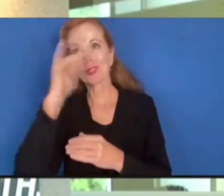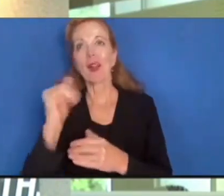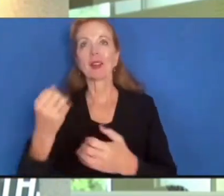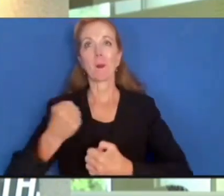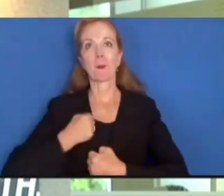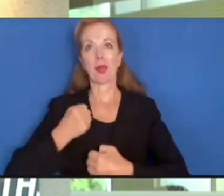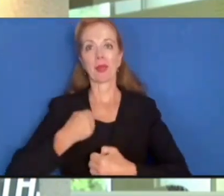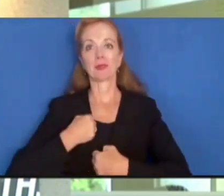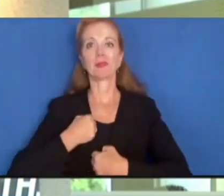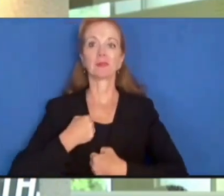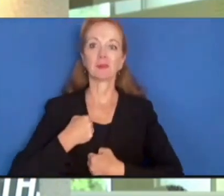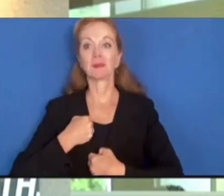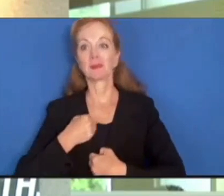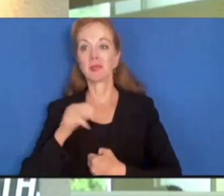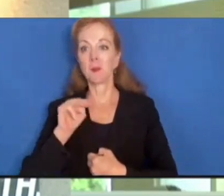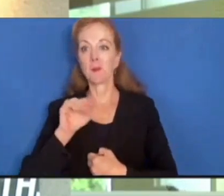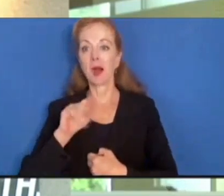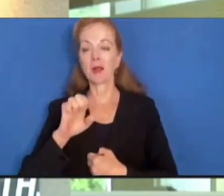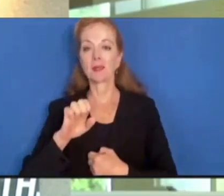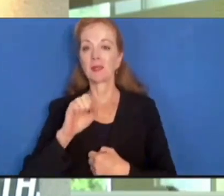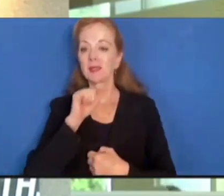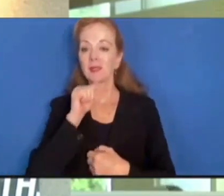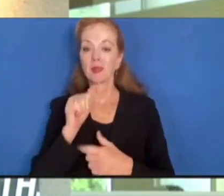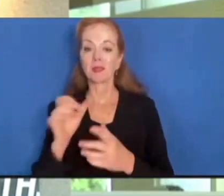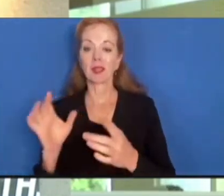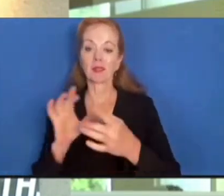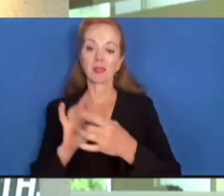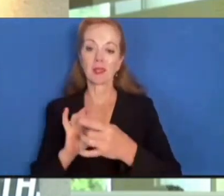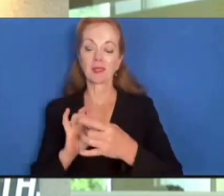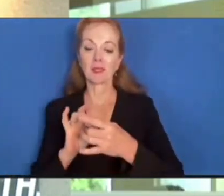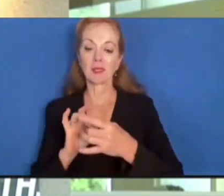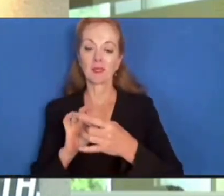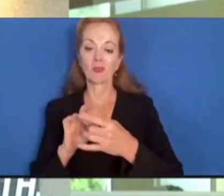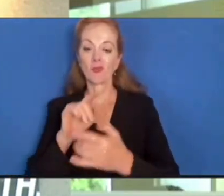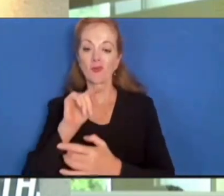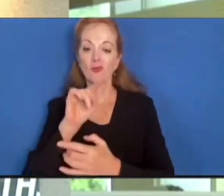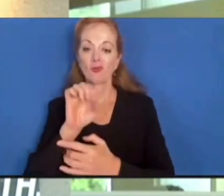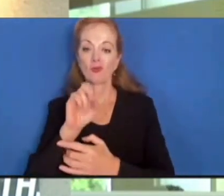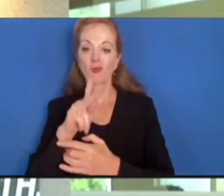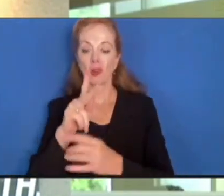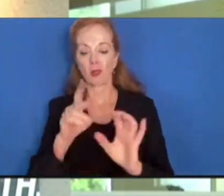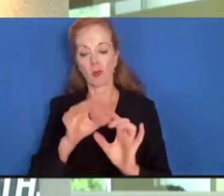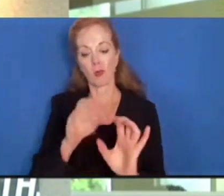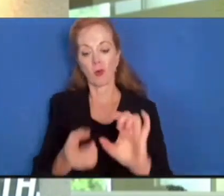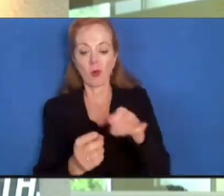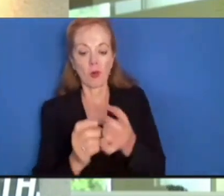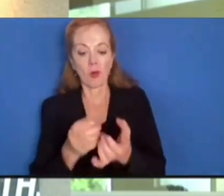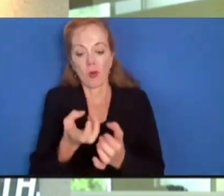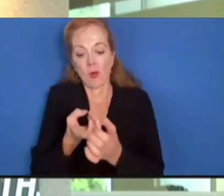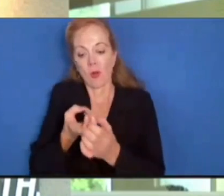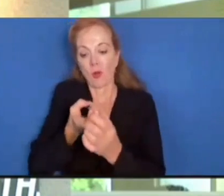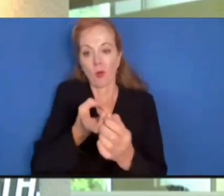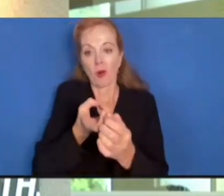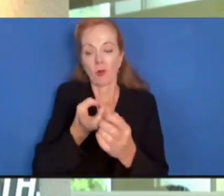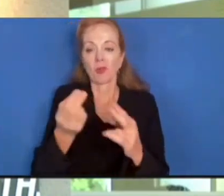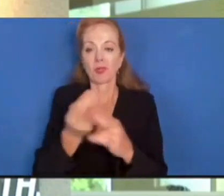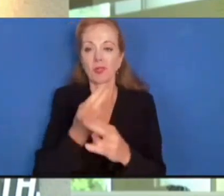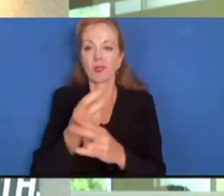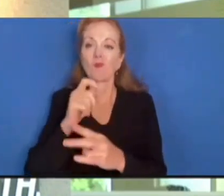was instead of someone securing the trailer hitch to the truck with the proper cotter pin, it was being used with a piece of rubber that shredded,